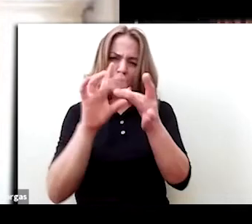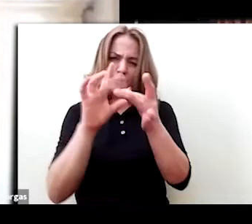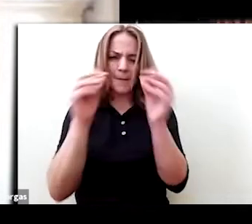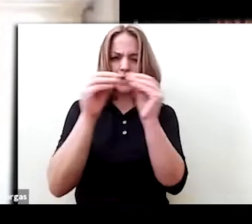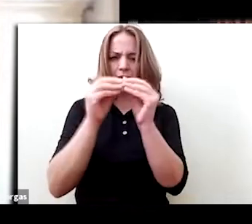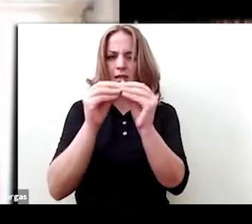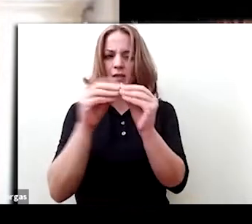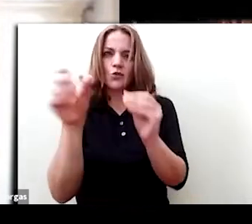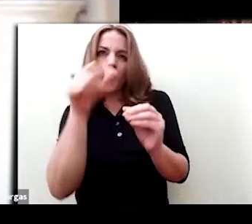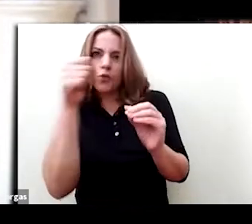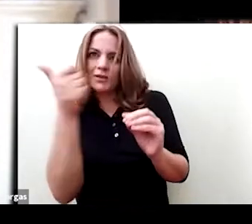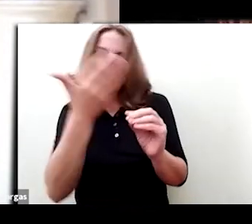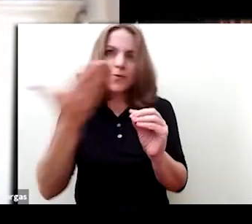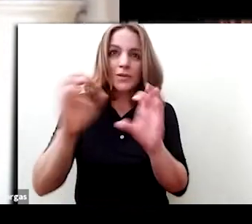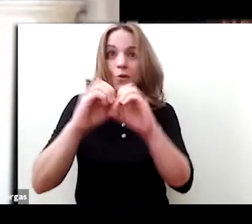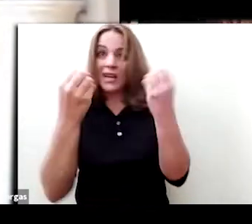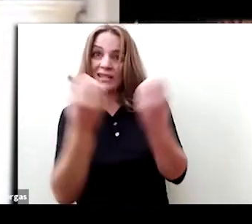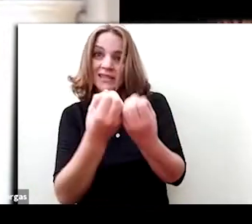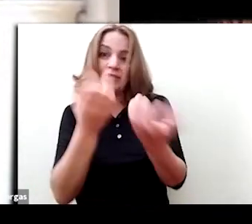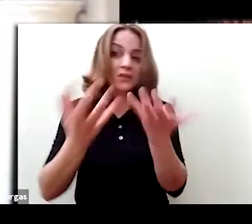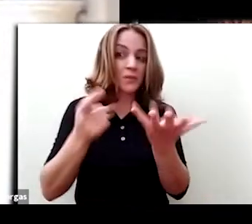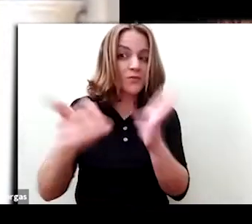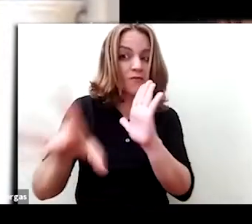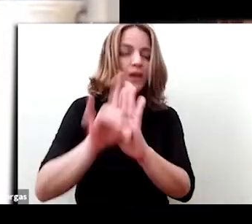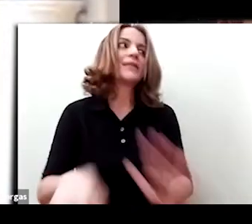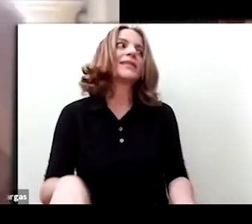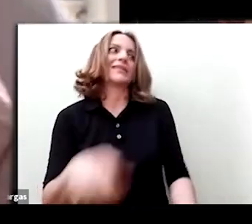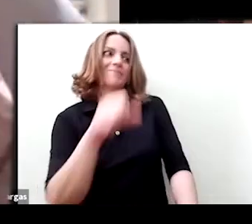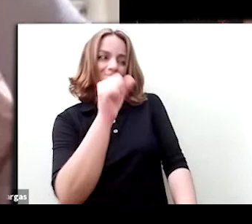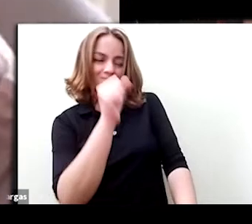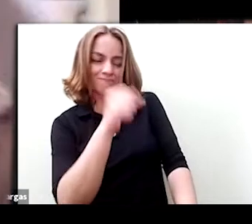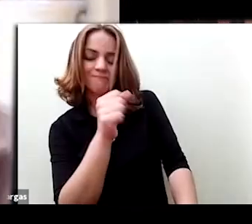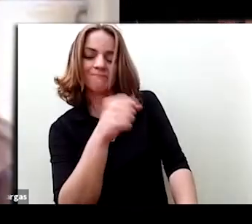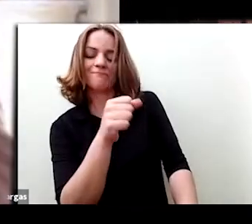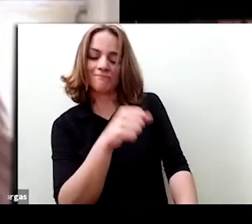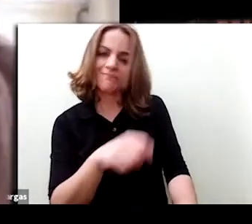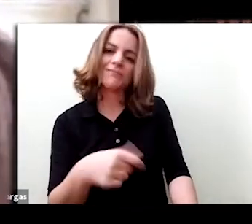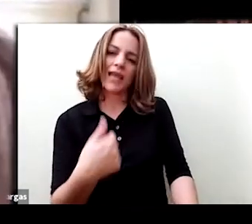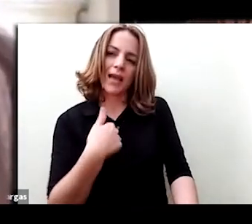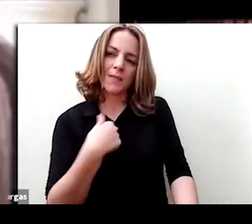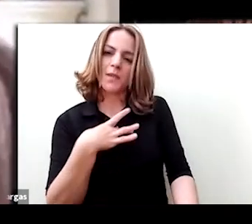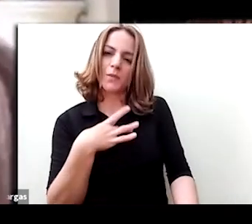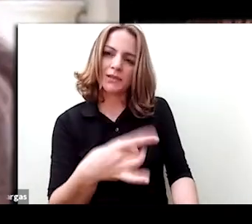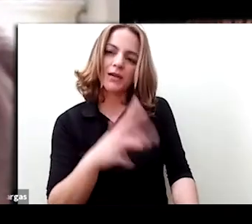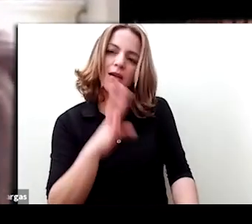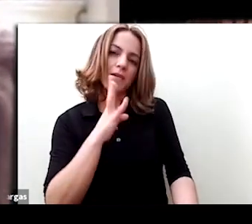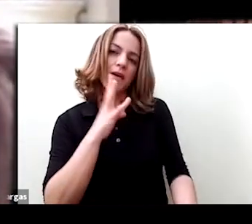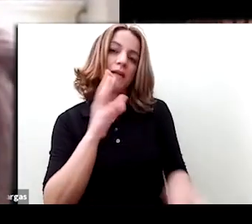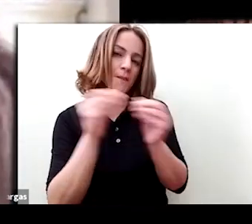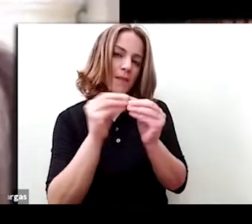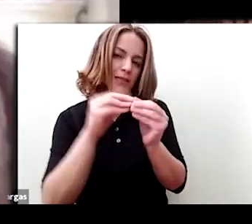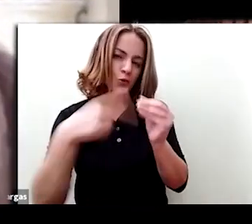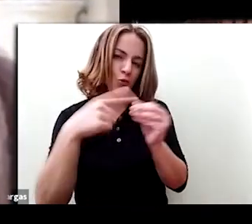research at? Yeah, I would really like to talk about that, because I think that's just, this is really